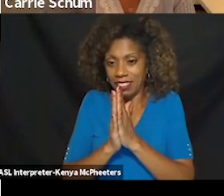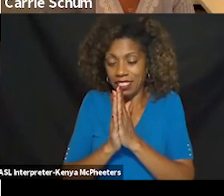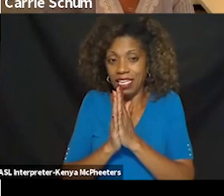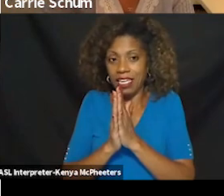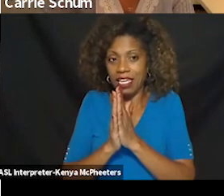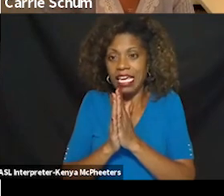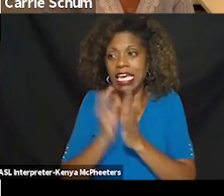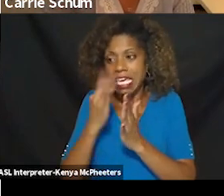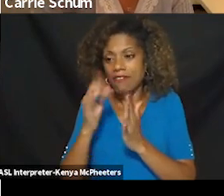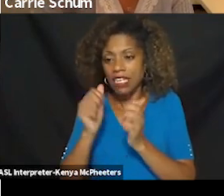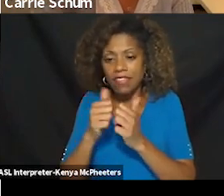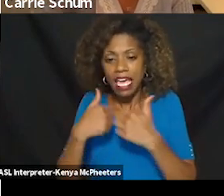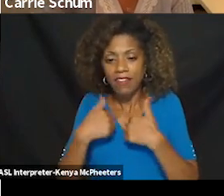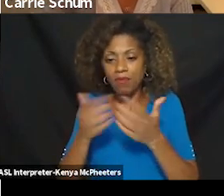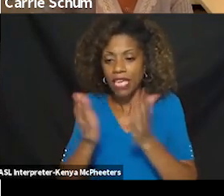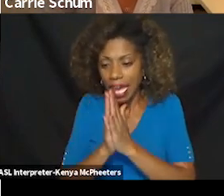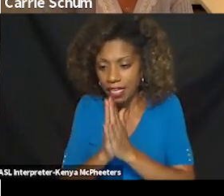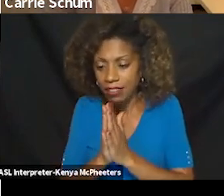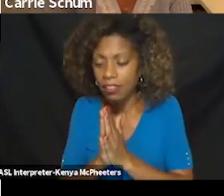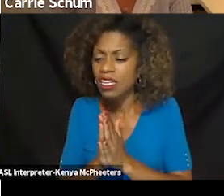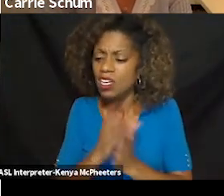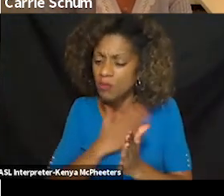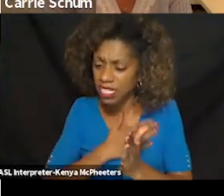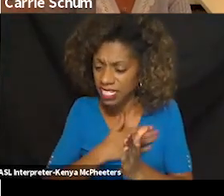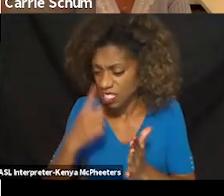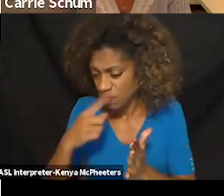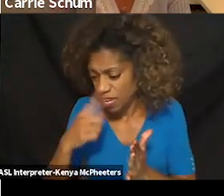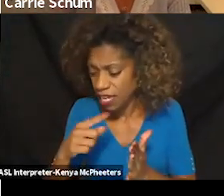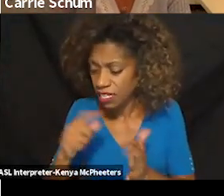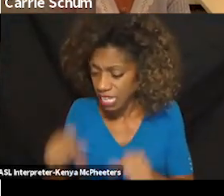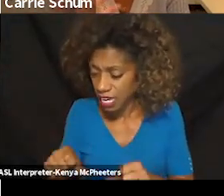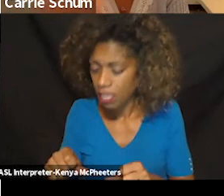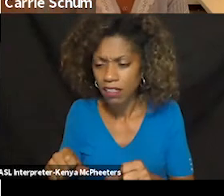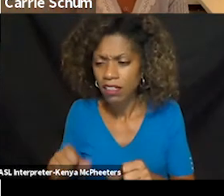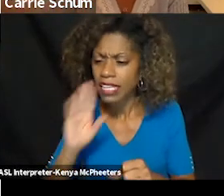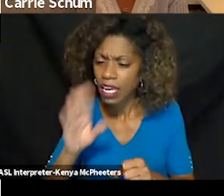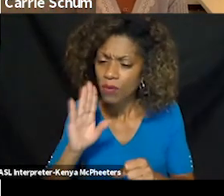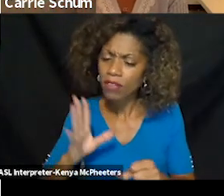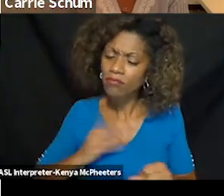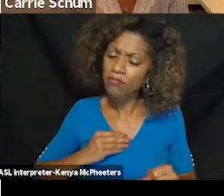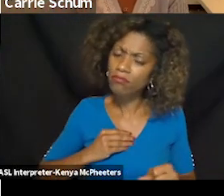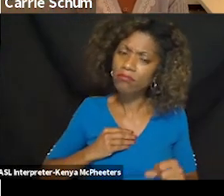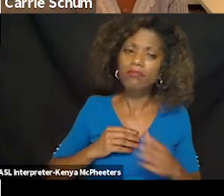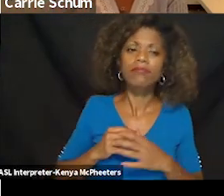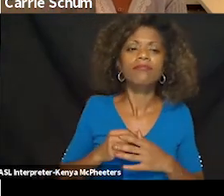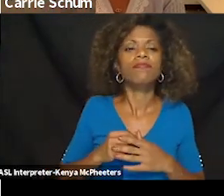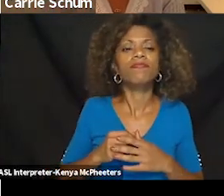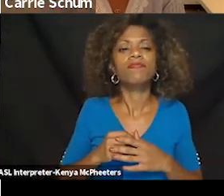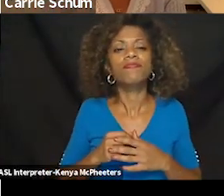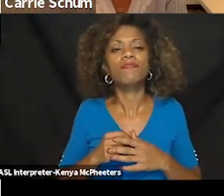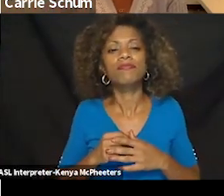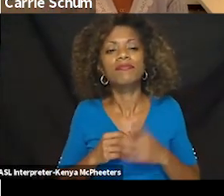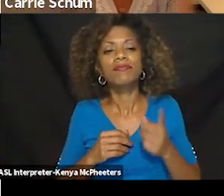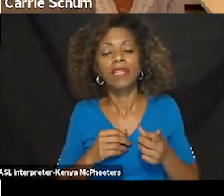So to keep going, we also wanted to make this really useful for people by giving them these tips of how to make what they already had work